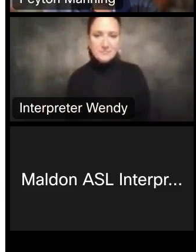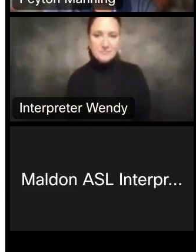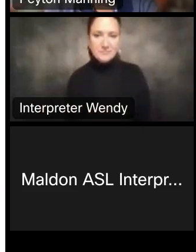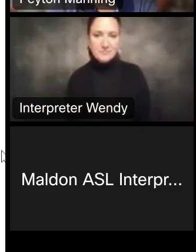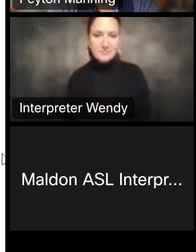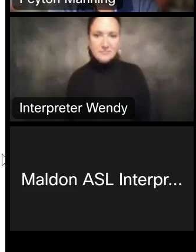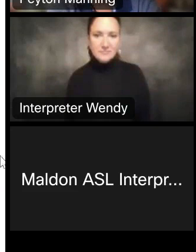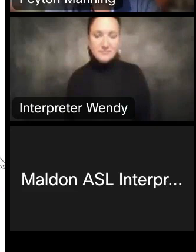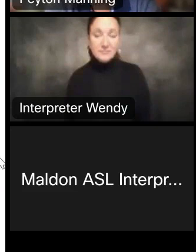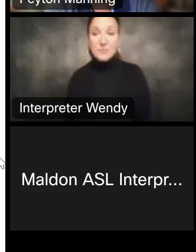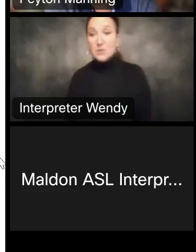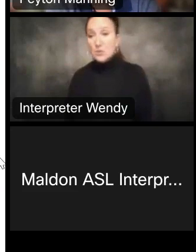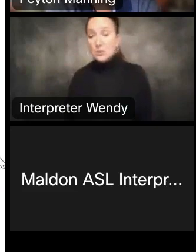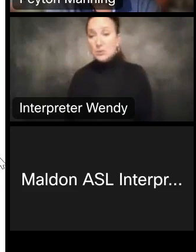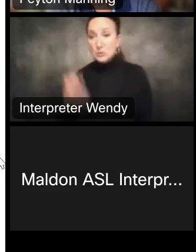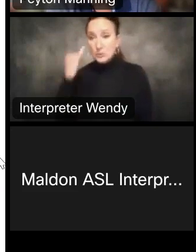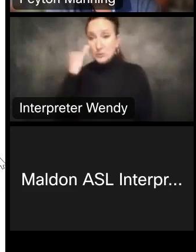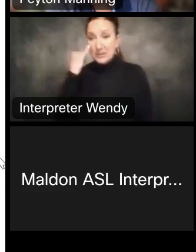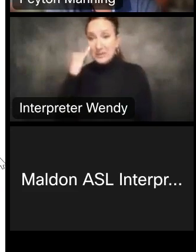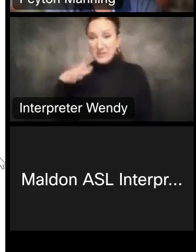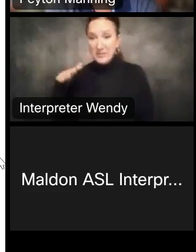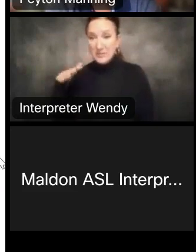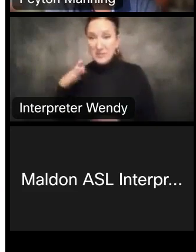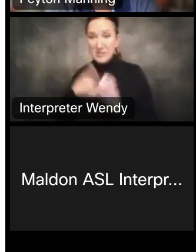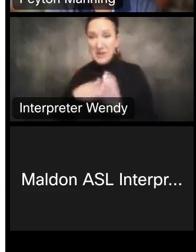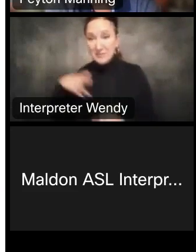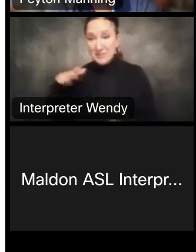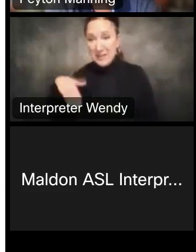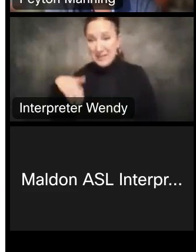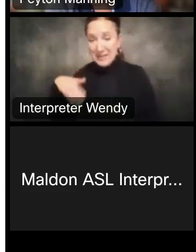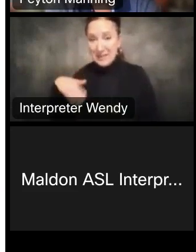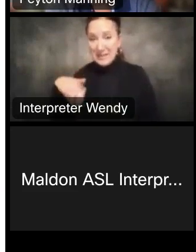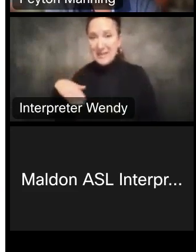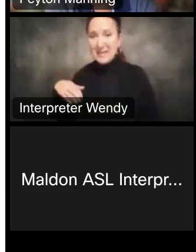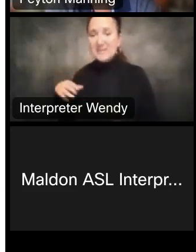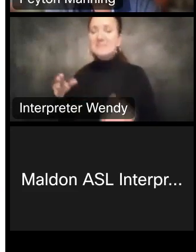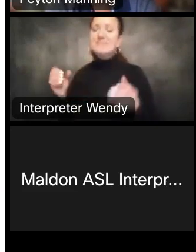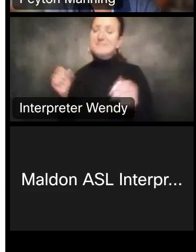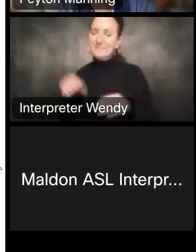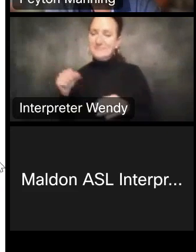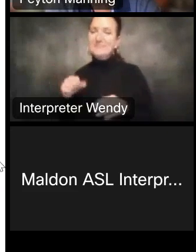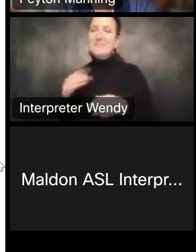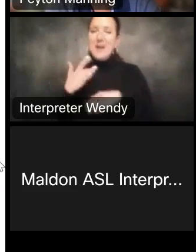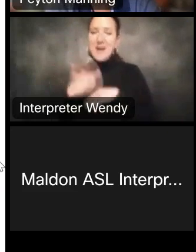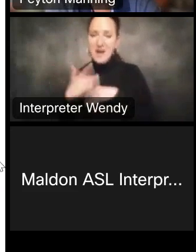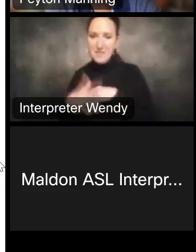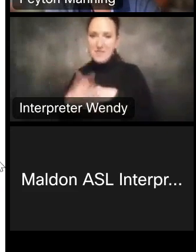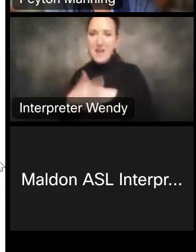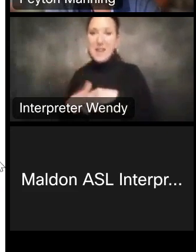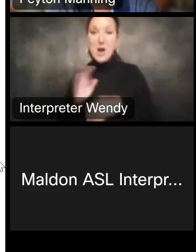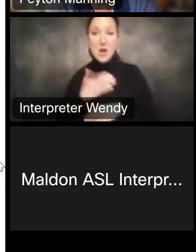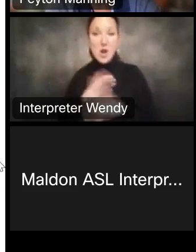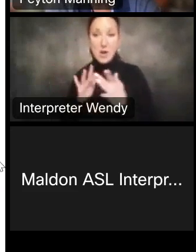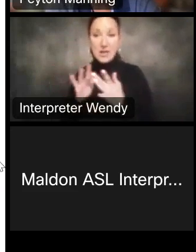For those of us who came late, will the presentation deck be available later? I can answer that actually, yes, it'll be available on the project